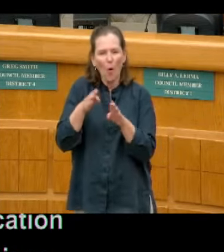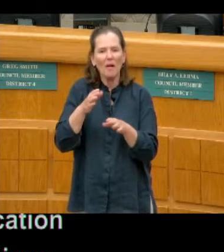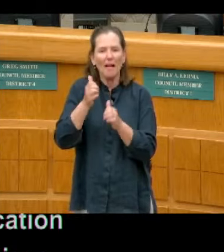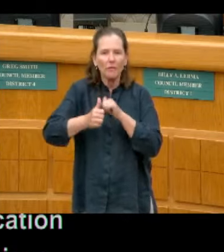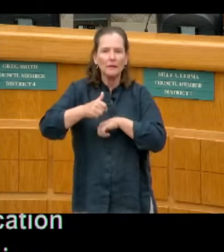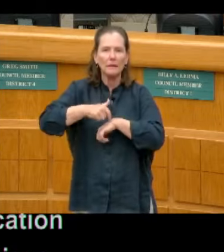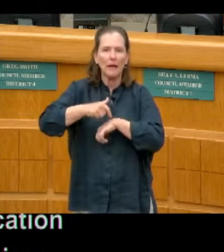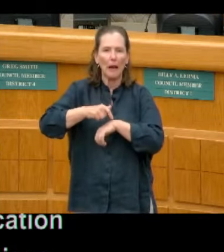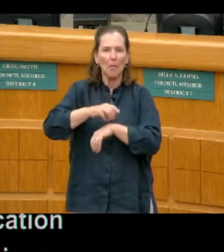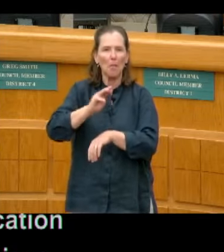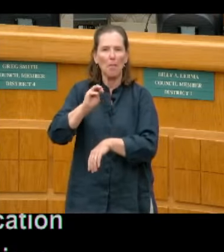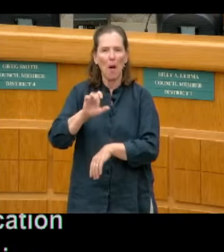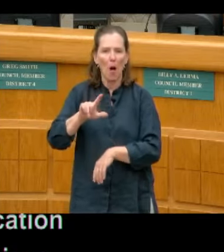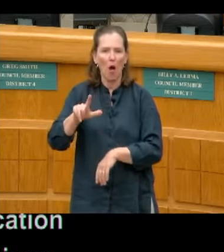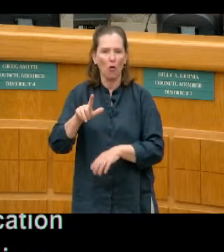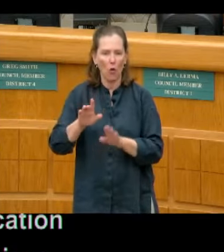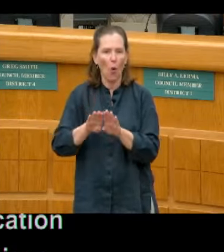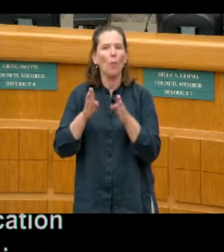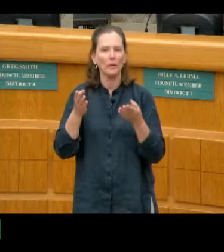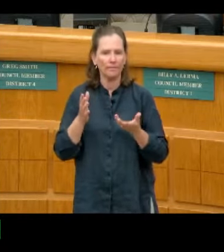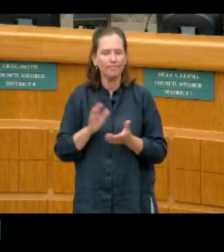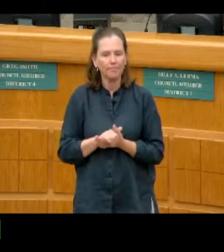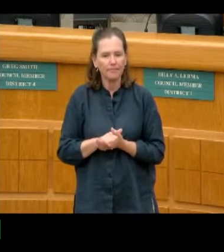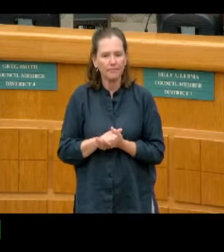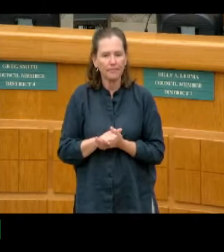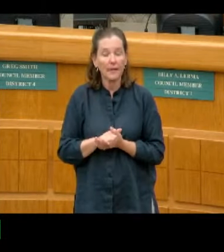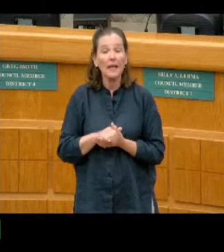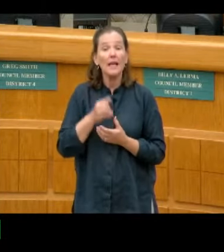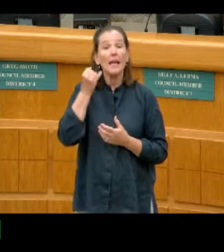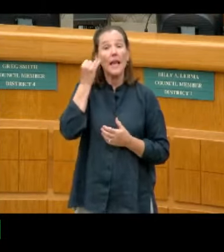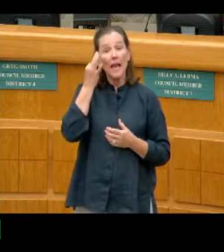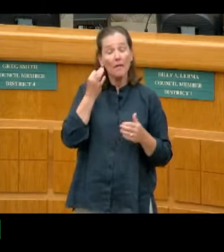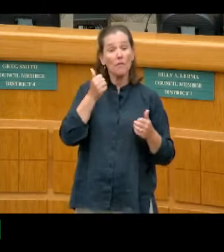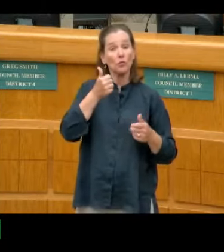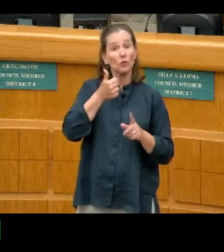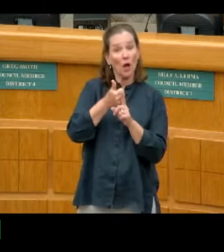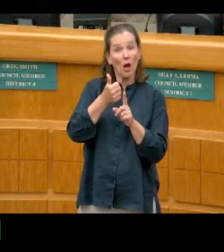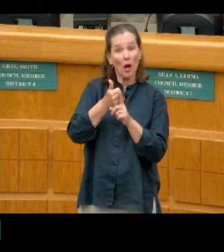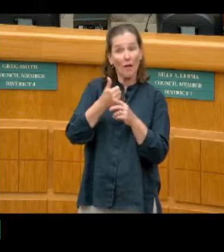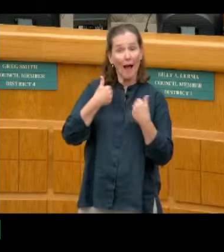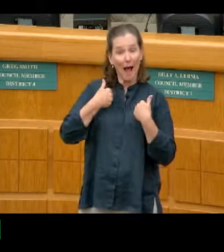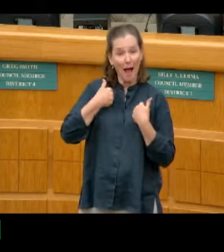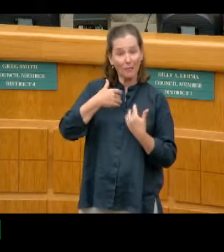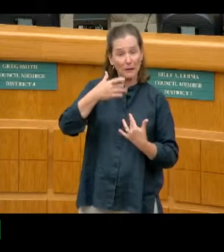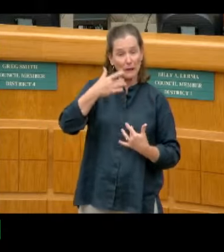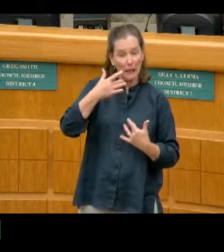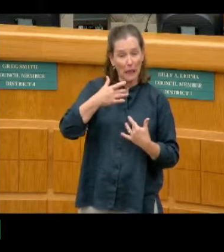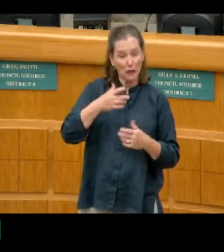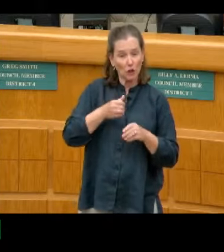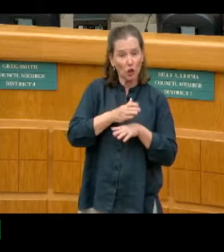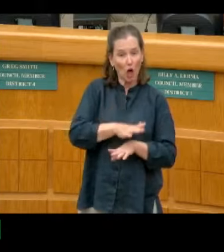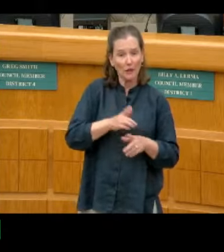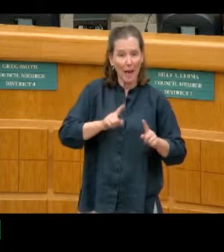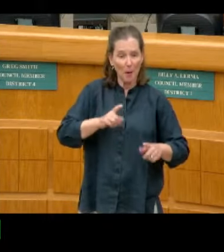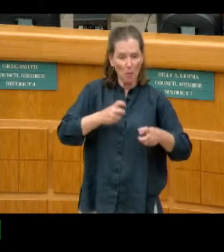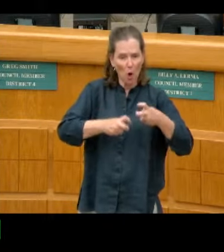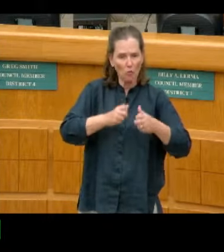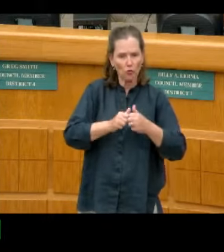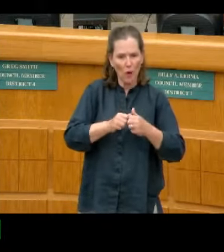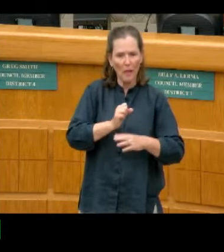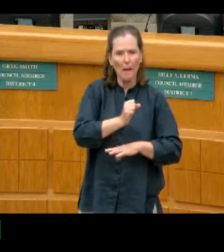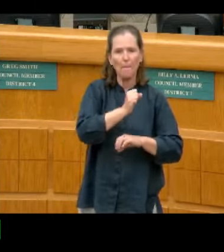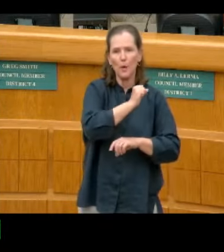p.m. If you are immunocompromised, you may also go to La Palmera Mall to receive that additional dose. The City